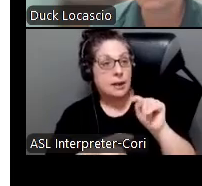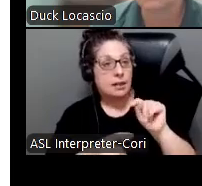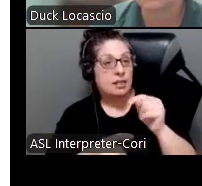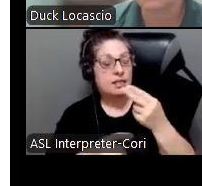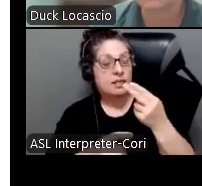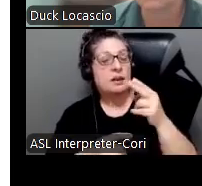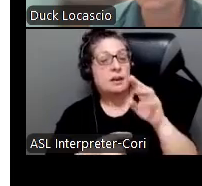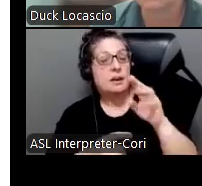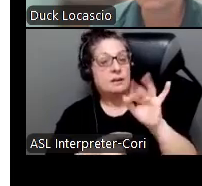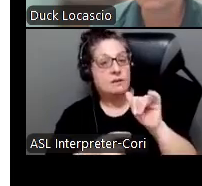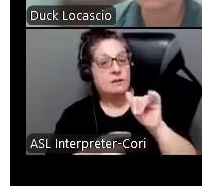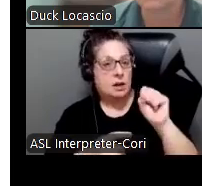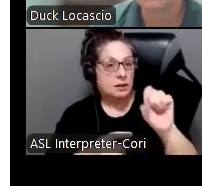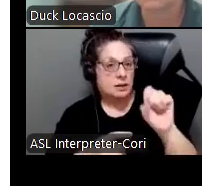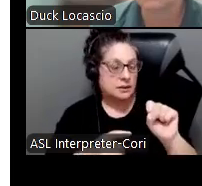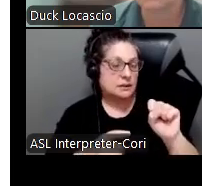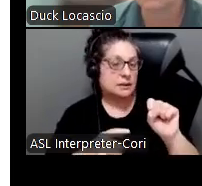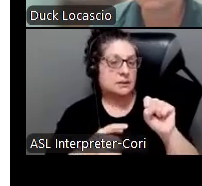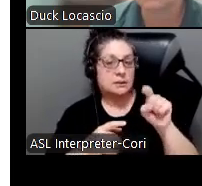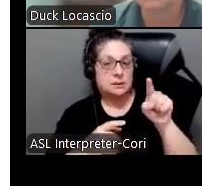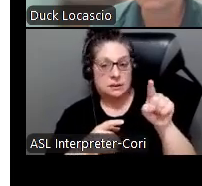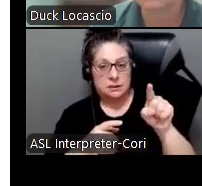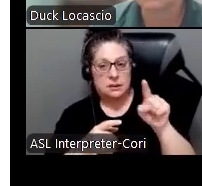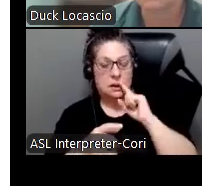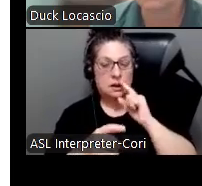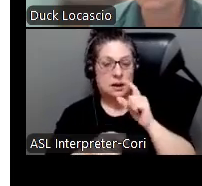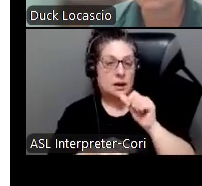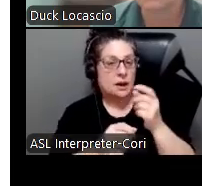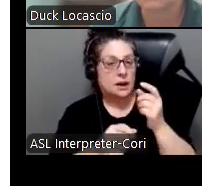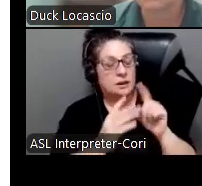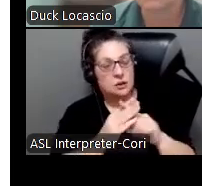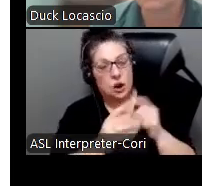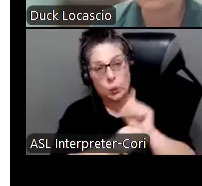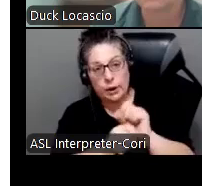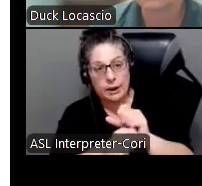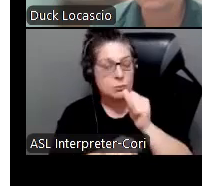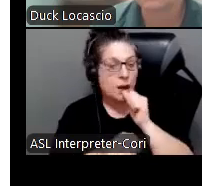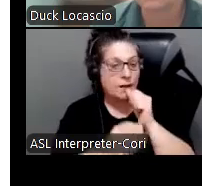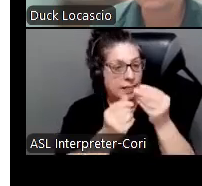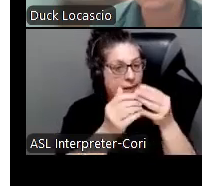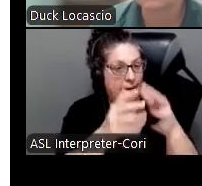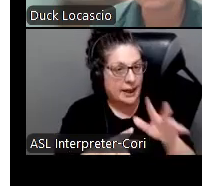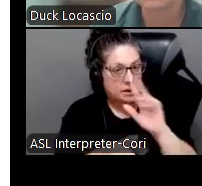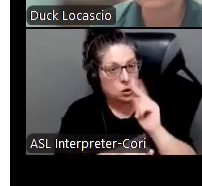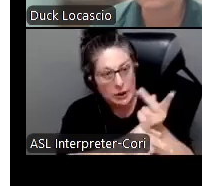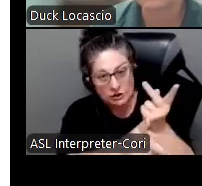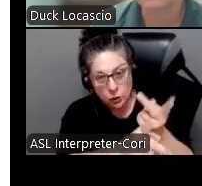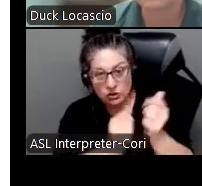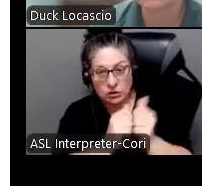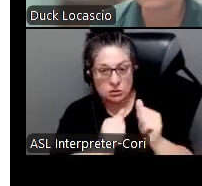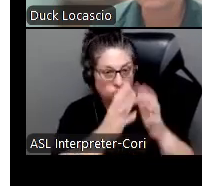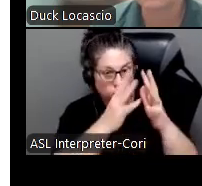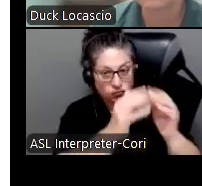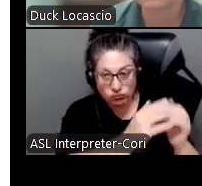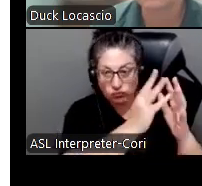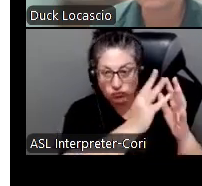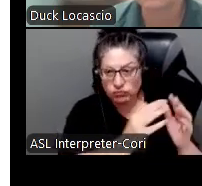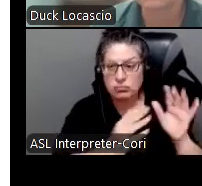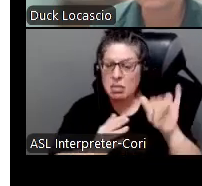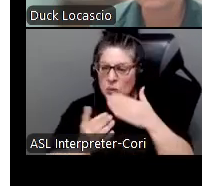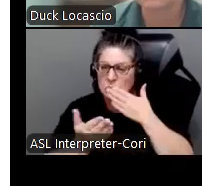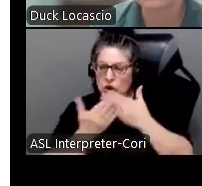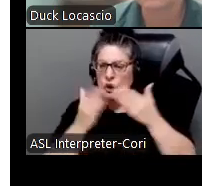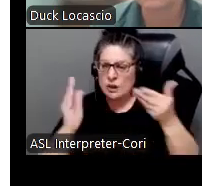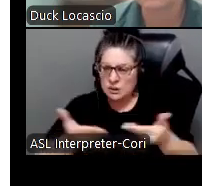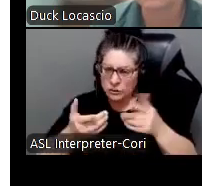Basin, and started working on private land restoration. And that was quite a good